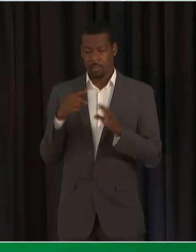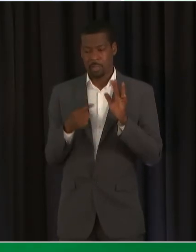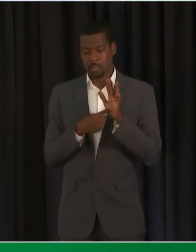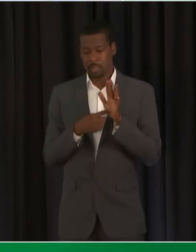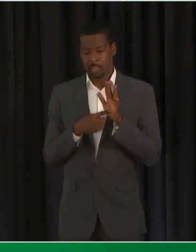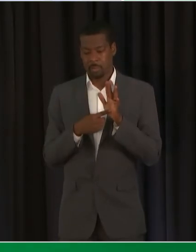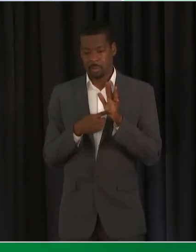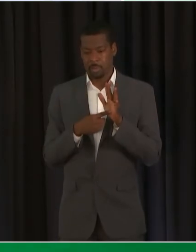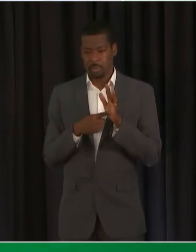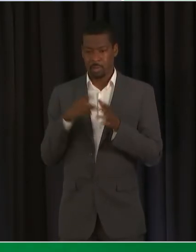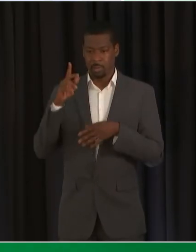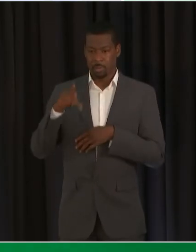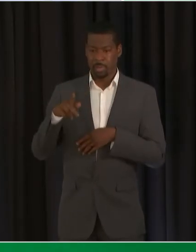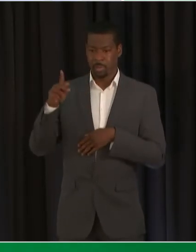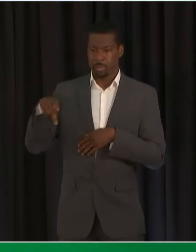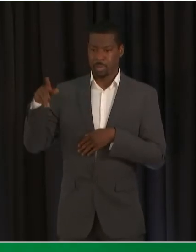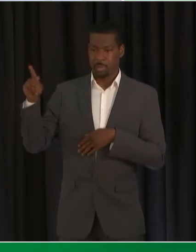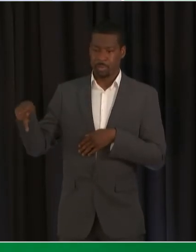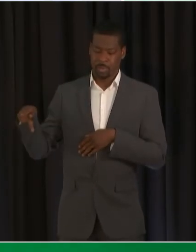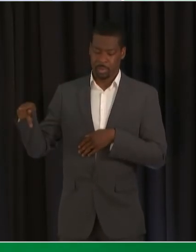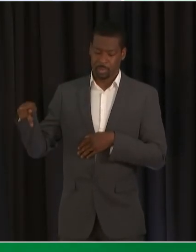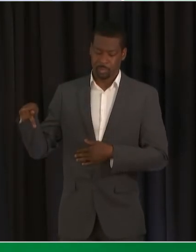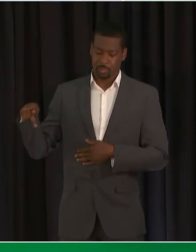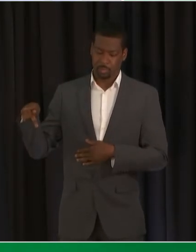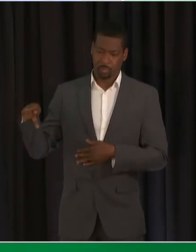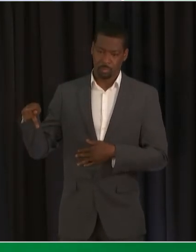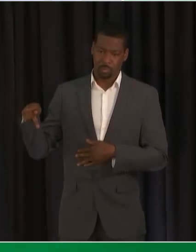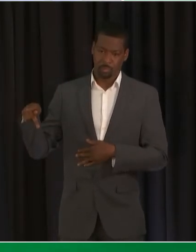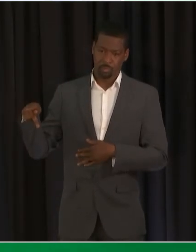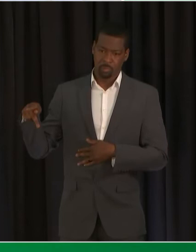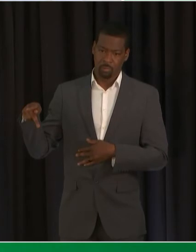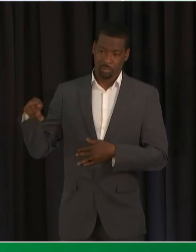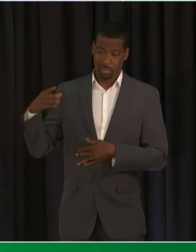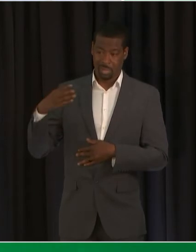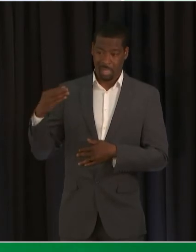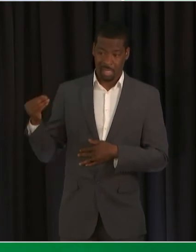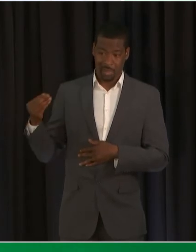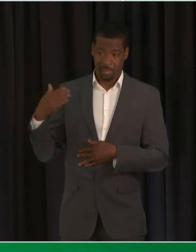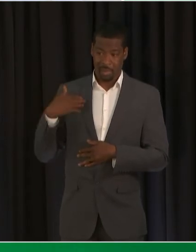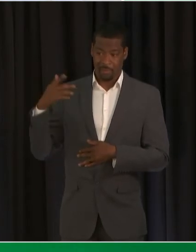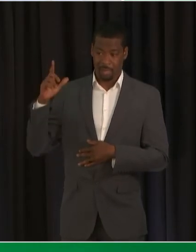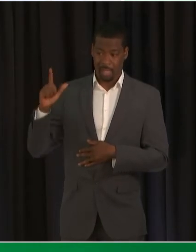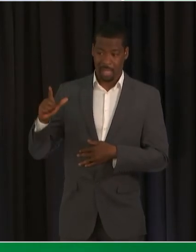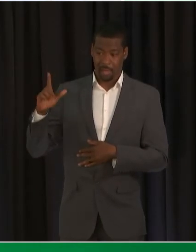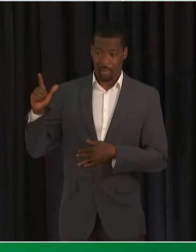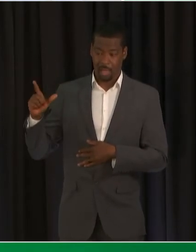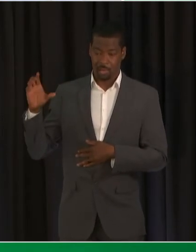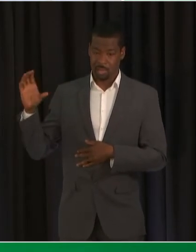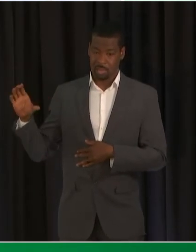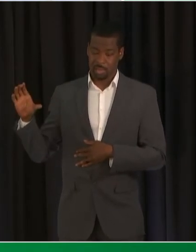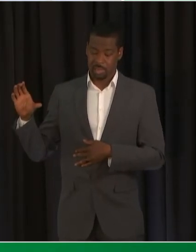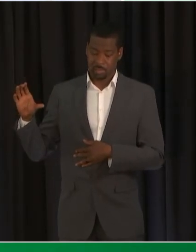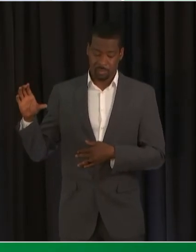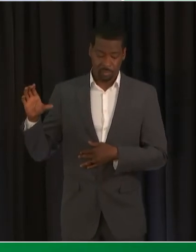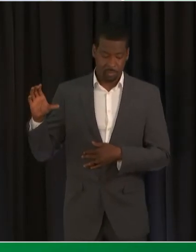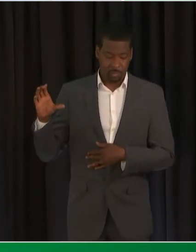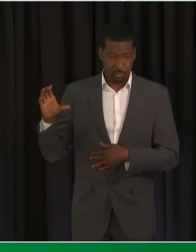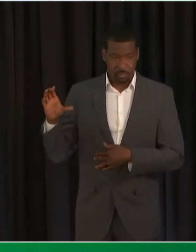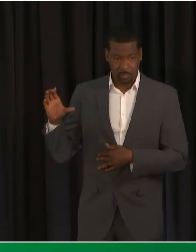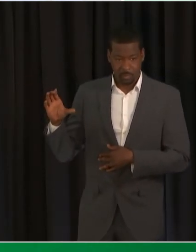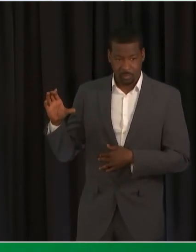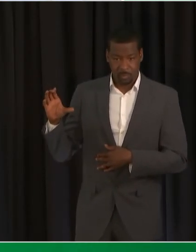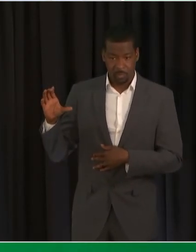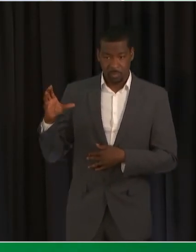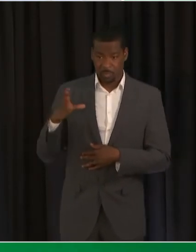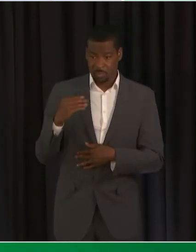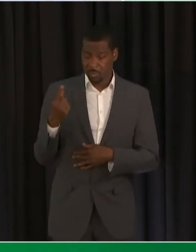for example, with PPP, and let's just say that you have an LLC formation. Okay. All right? And